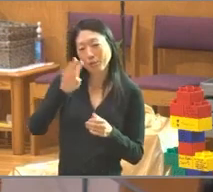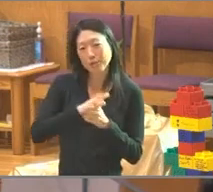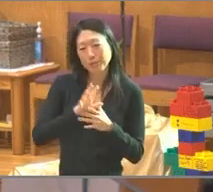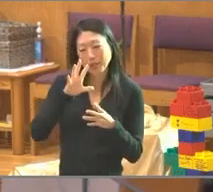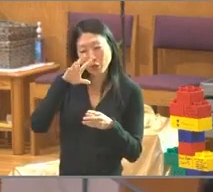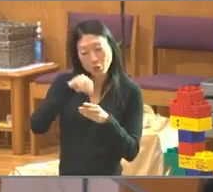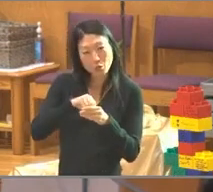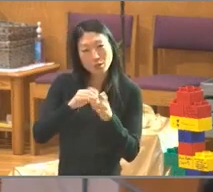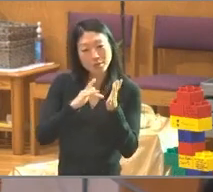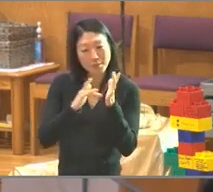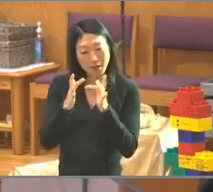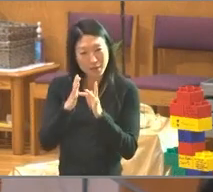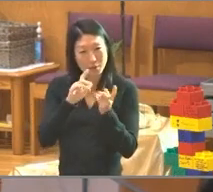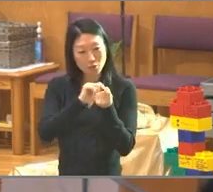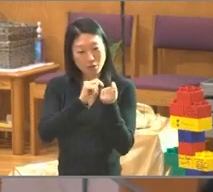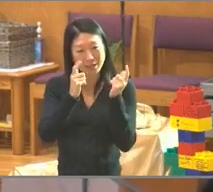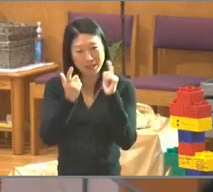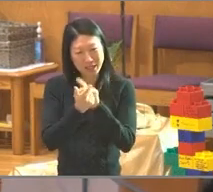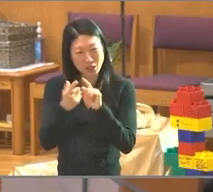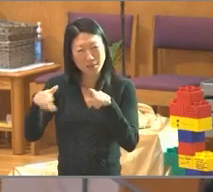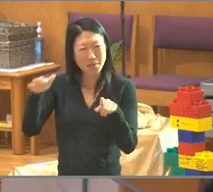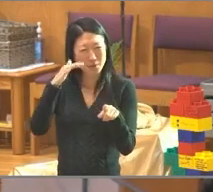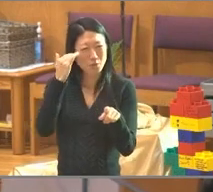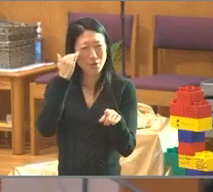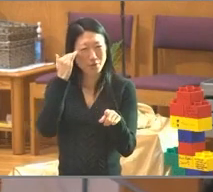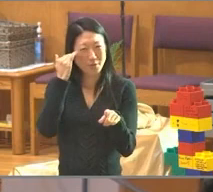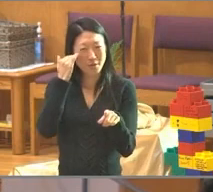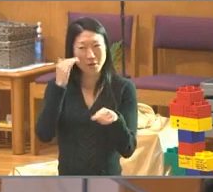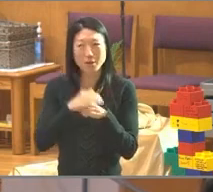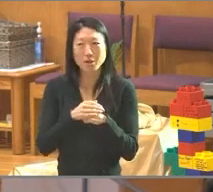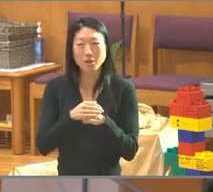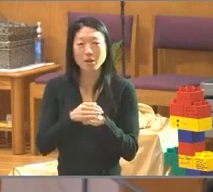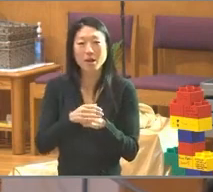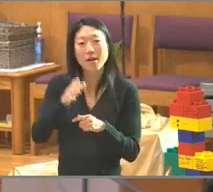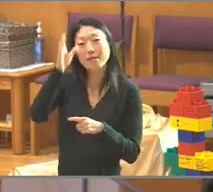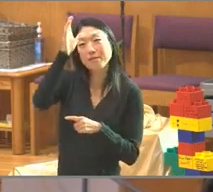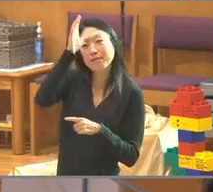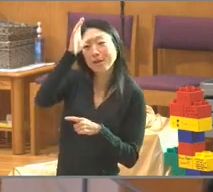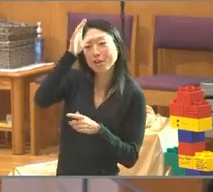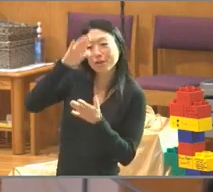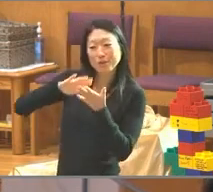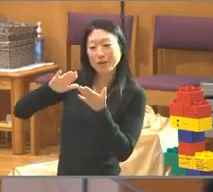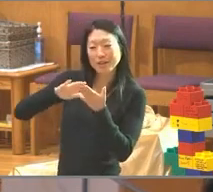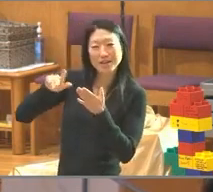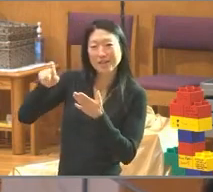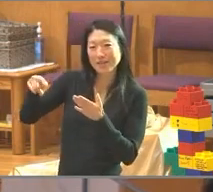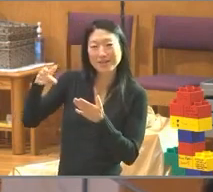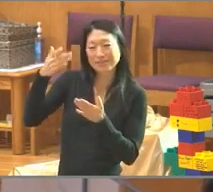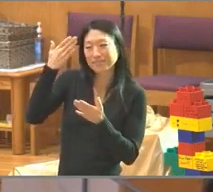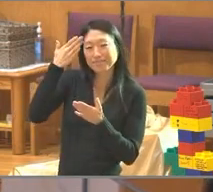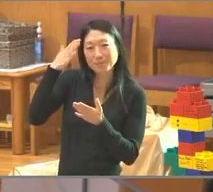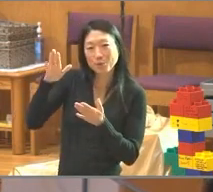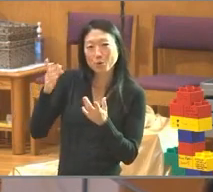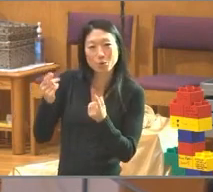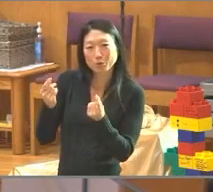Bible Translation. I know you're probably more familiar with this one. Father, forgive them, they know not what they